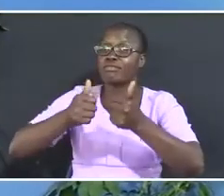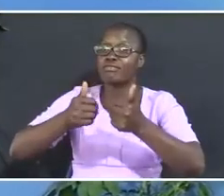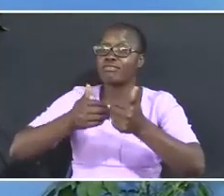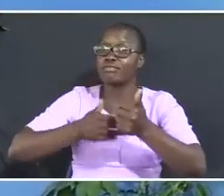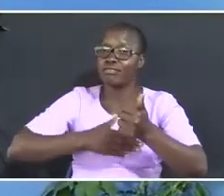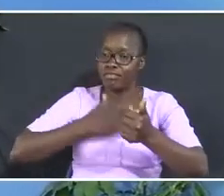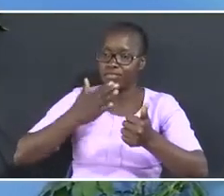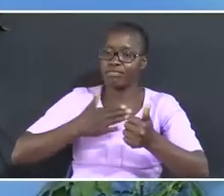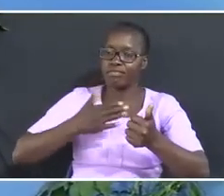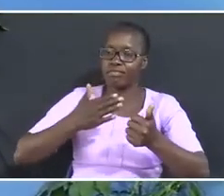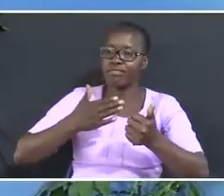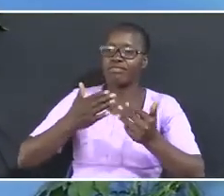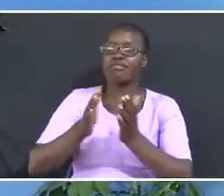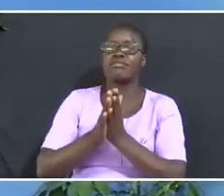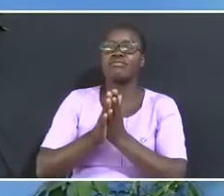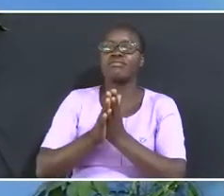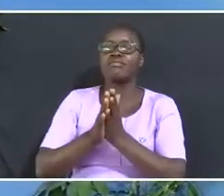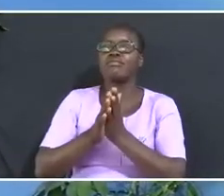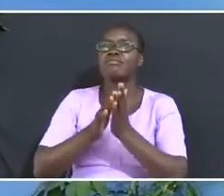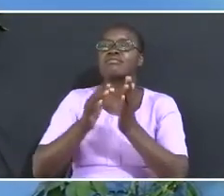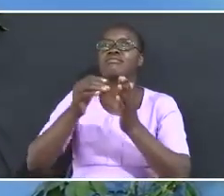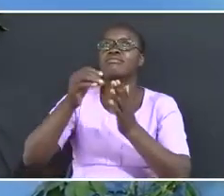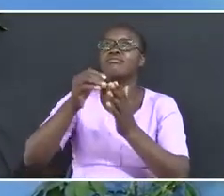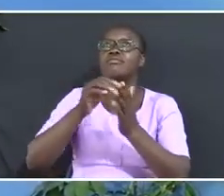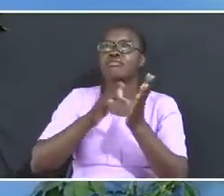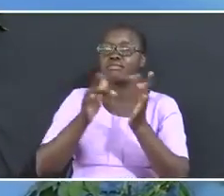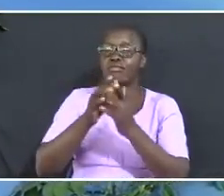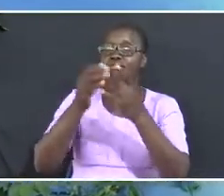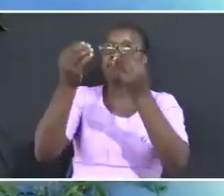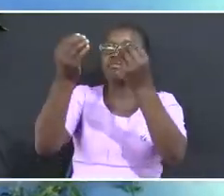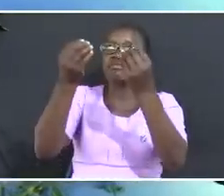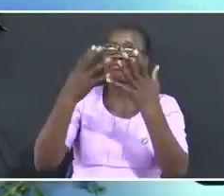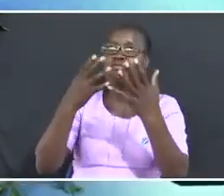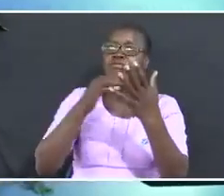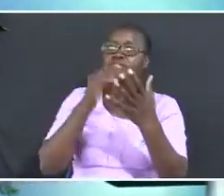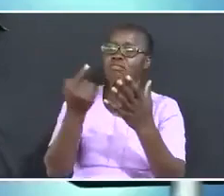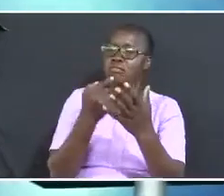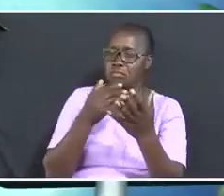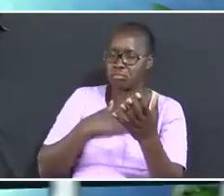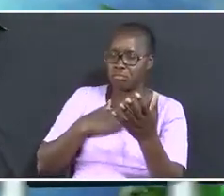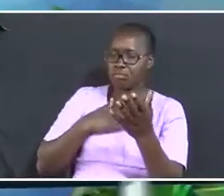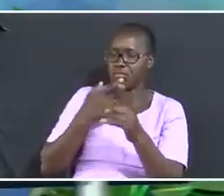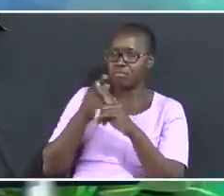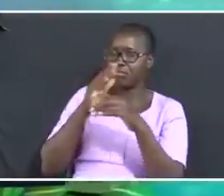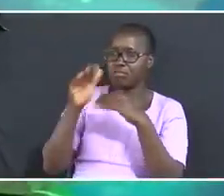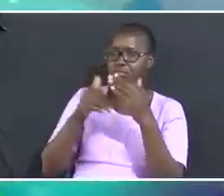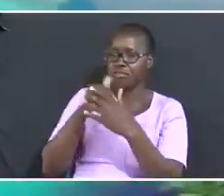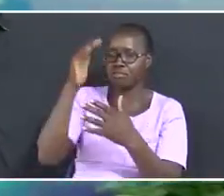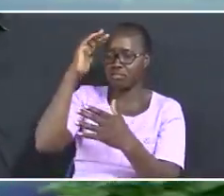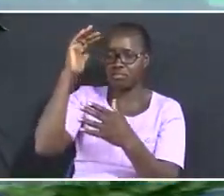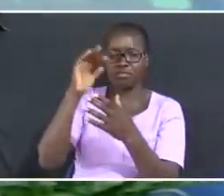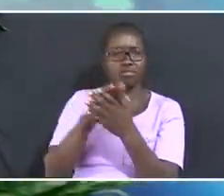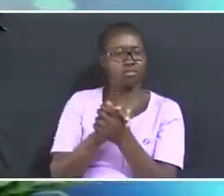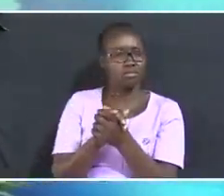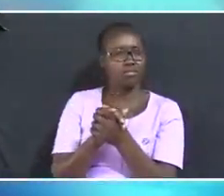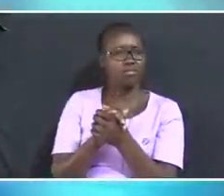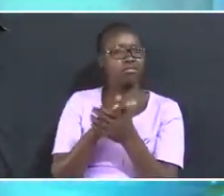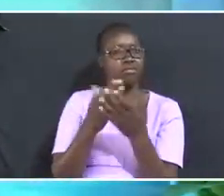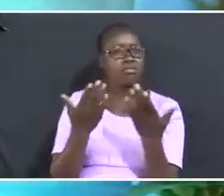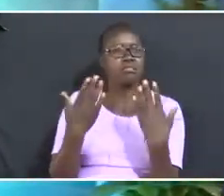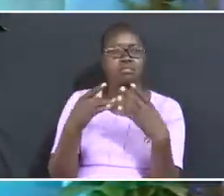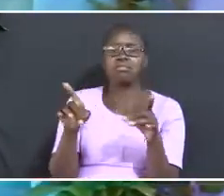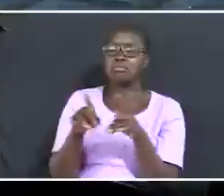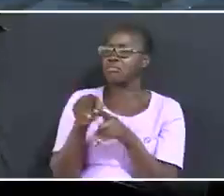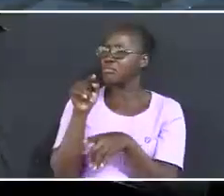righteous judge shall give me, not only to me, but to all who believe. You know, how do people like